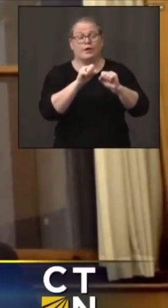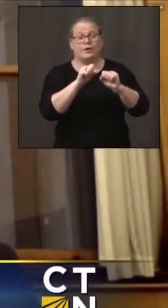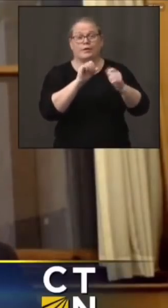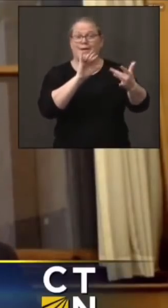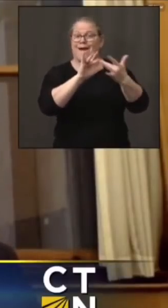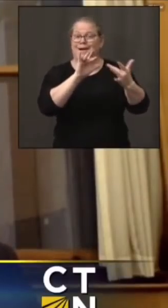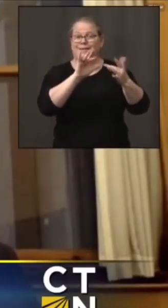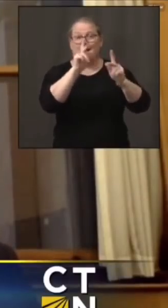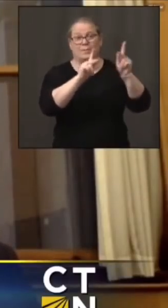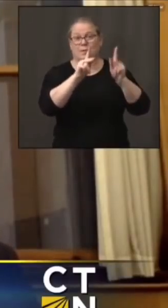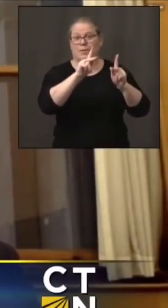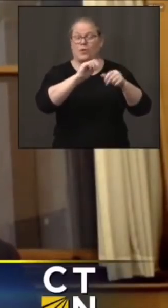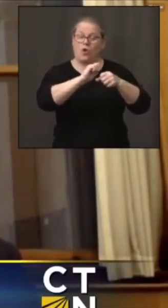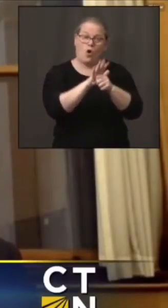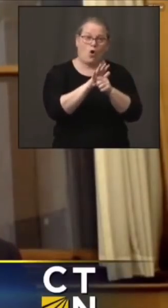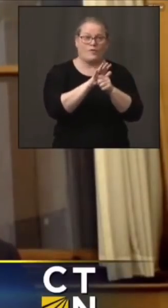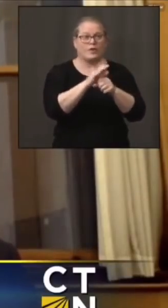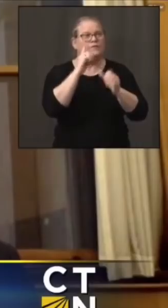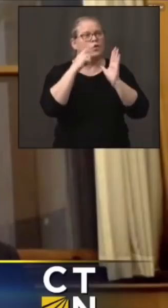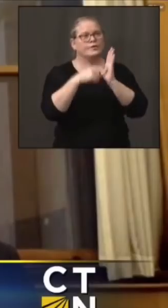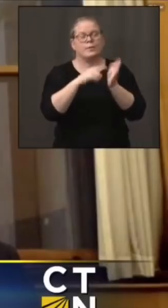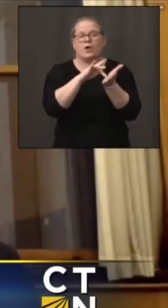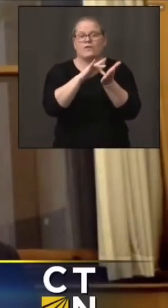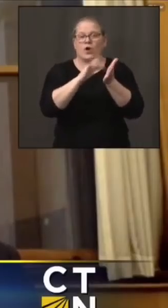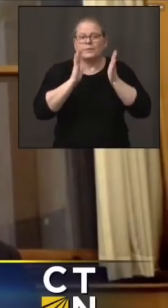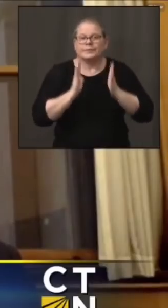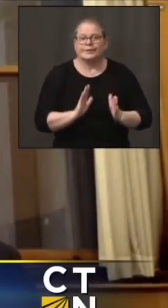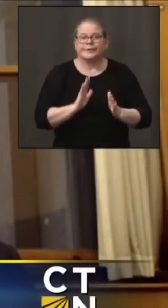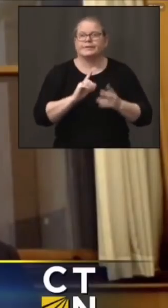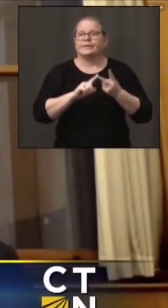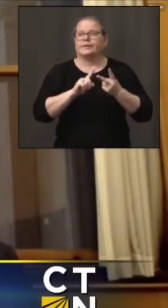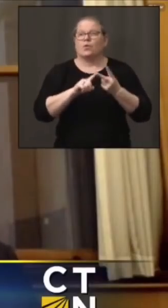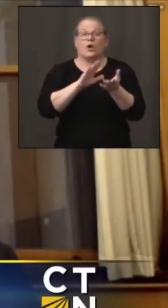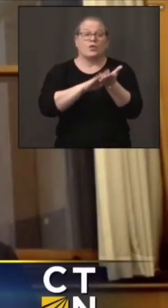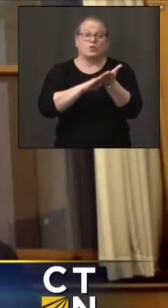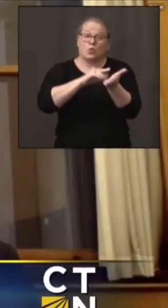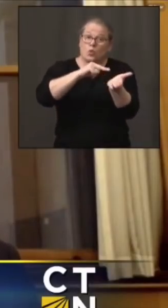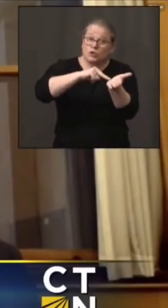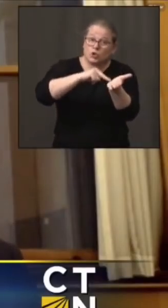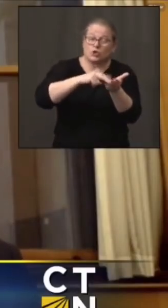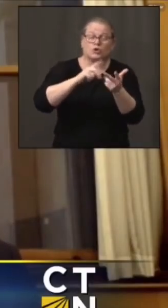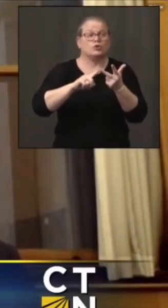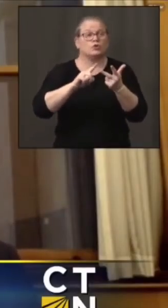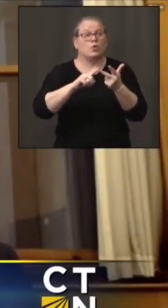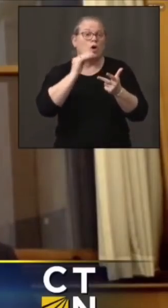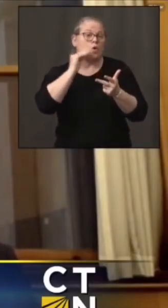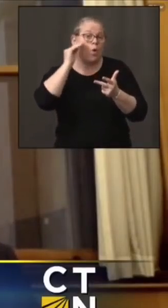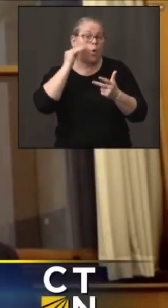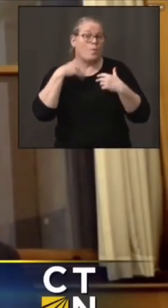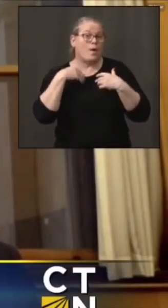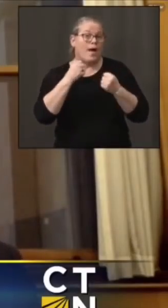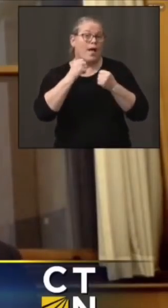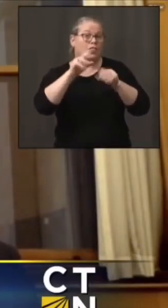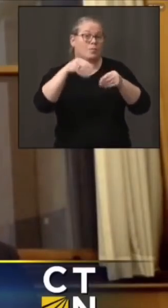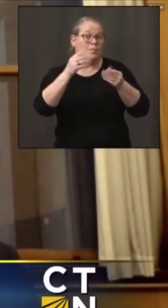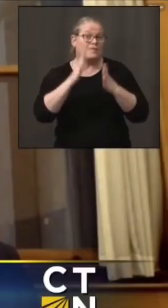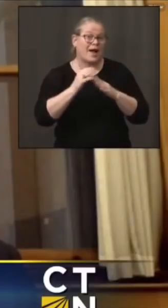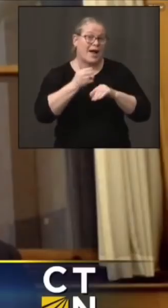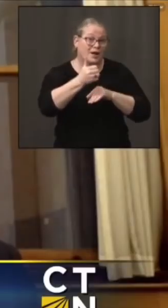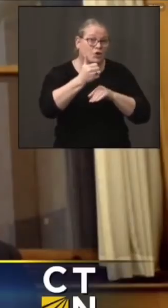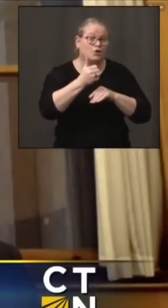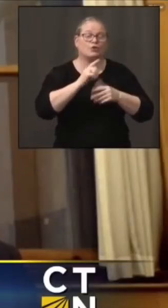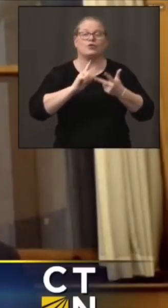with COVID in a medical environment, like pharmacists or school nurses or home healthcare providers,